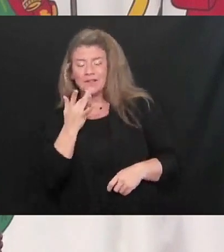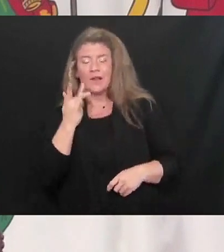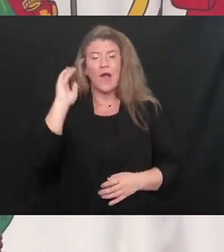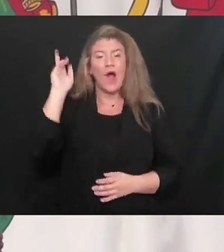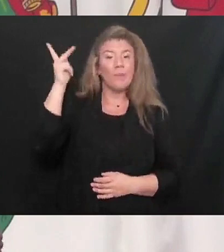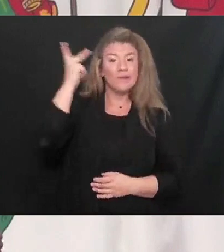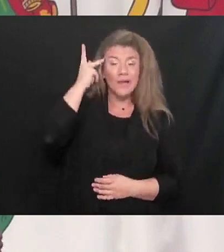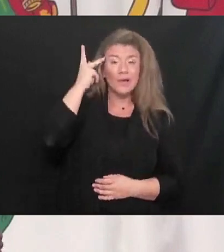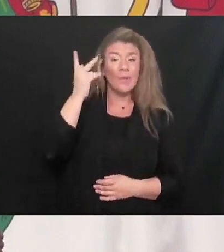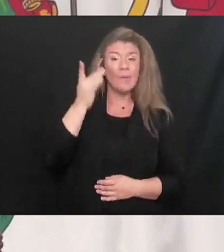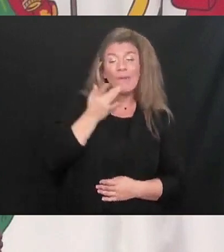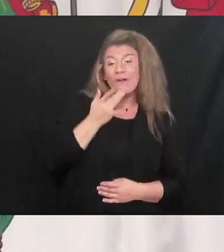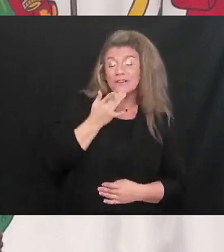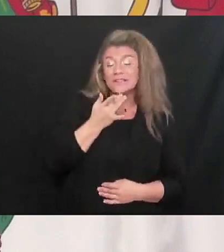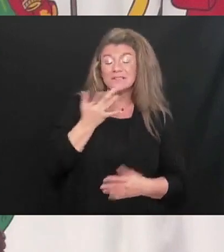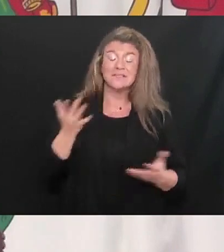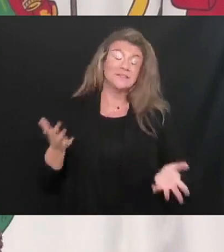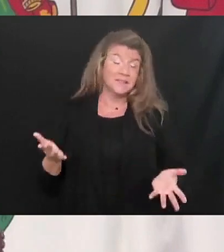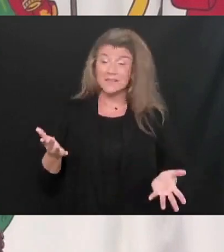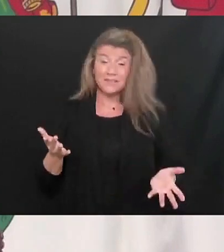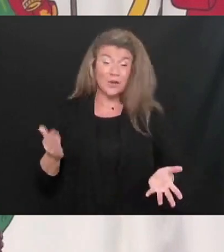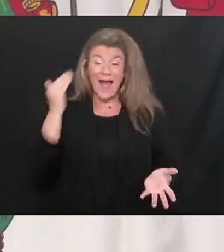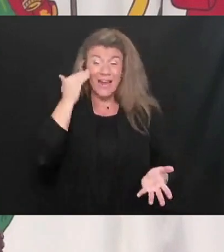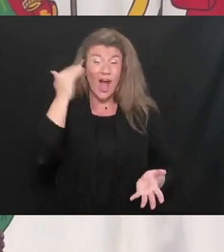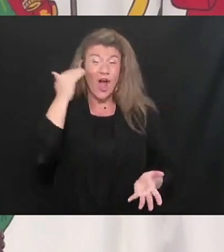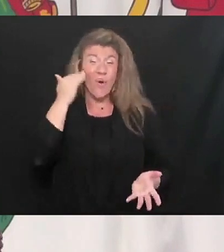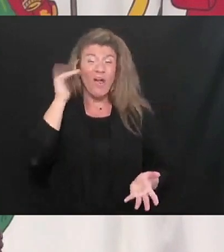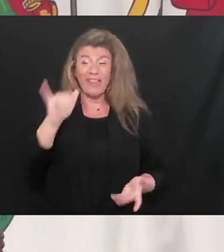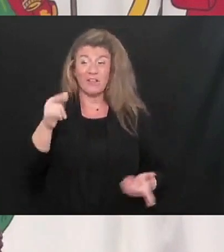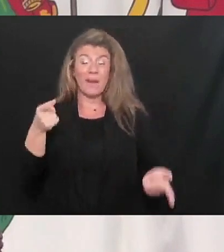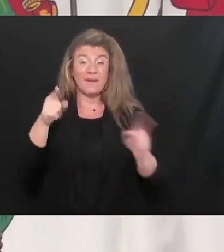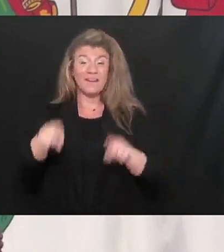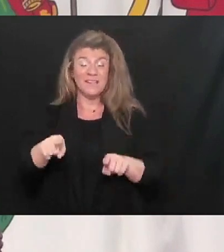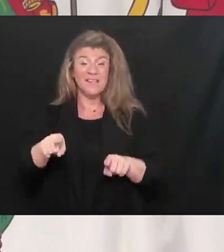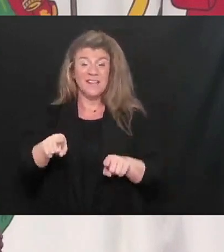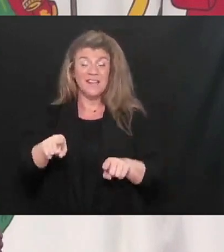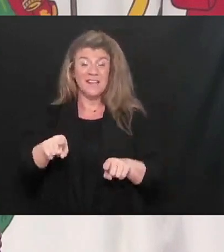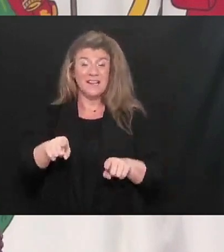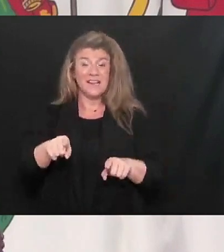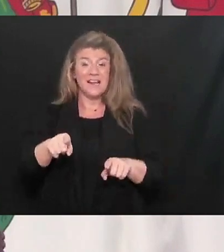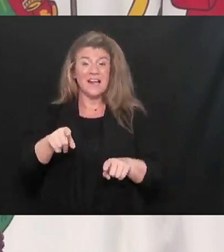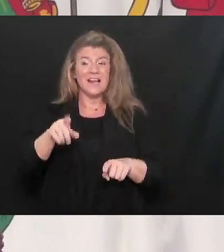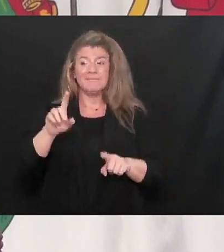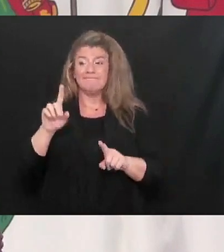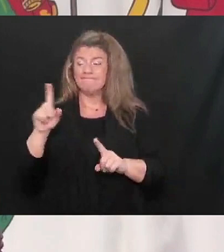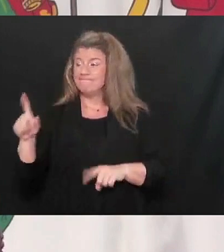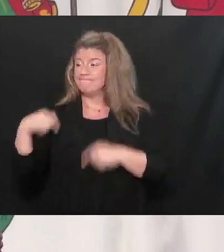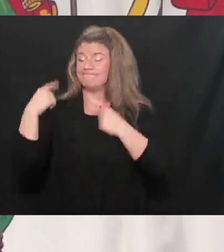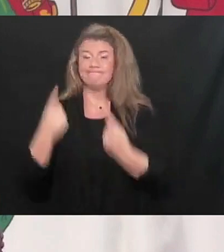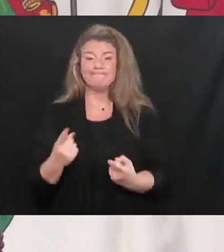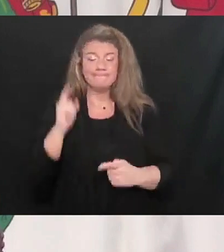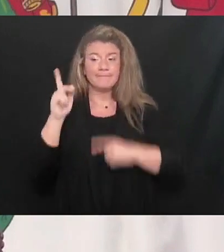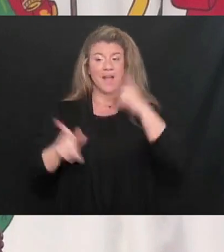preference. And without any question, as it has been expressed in the